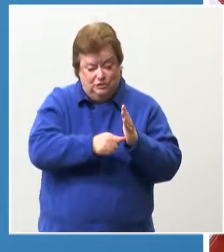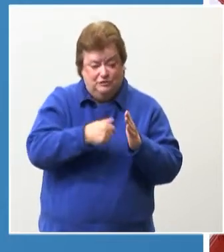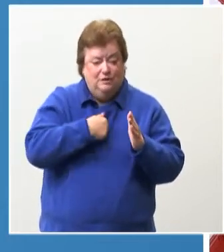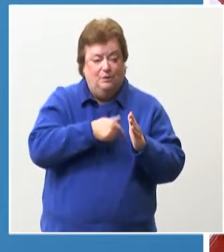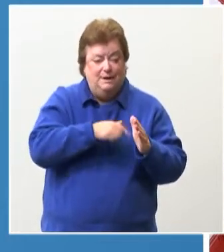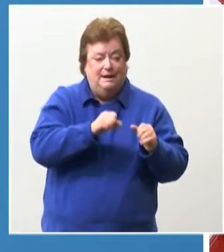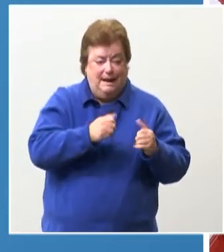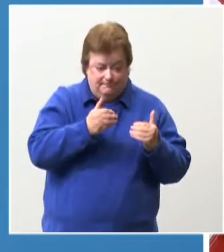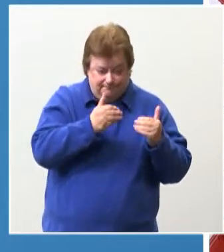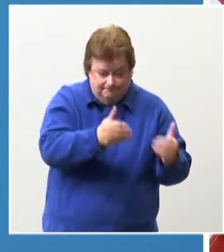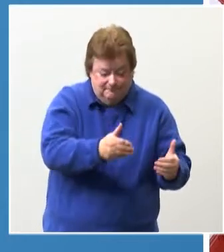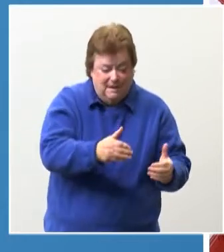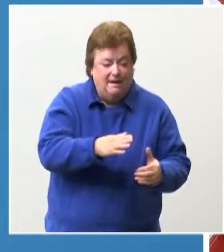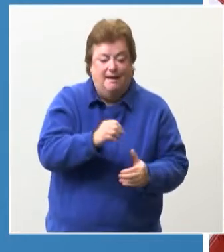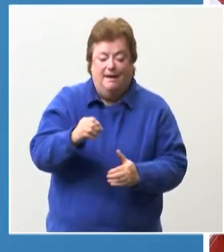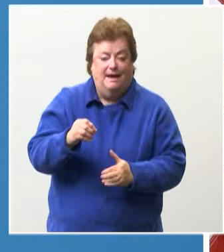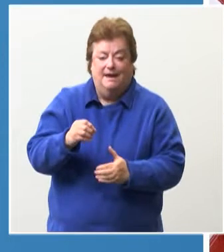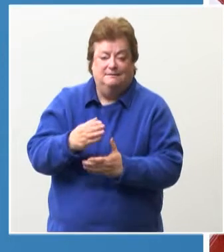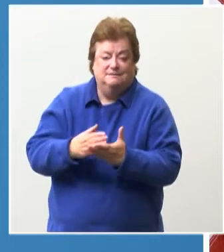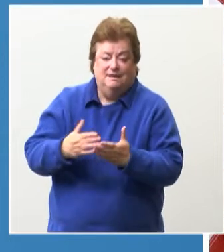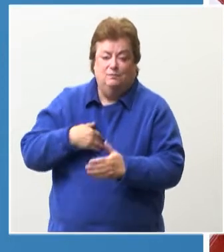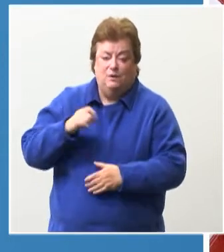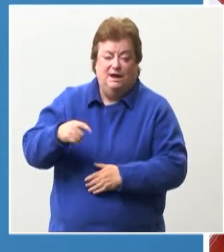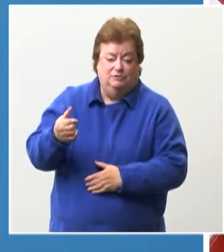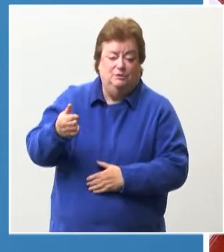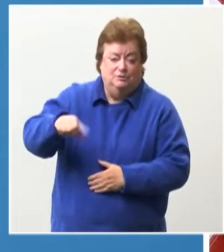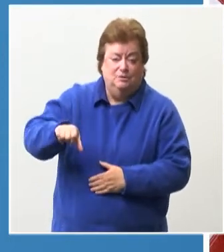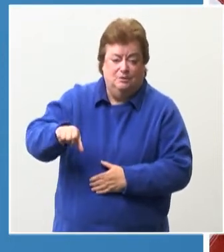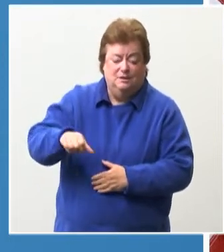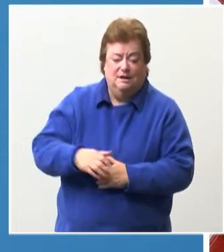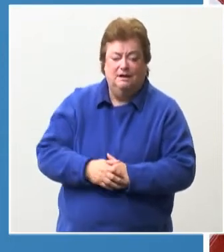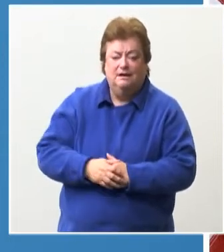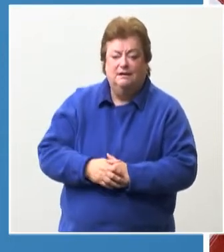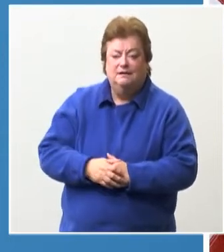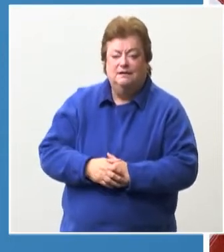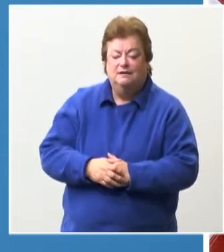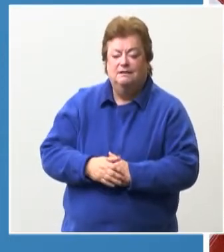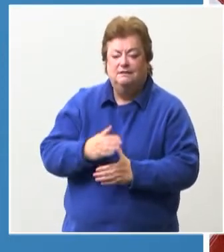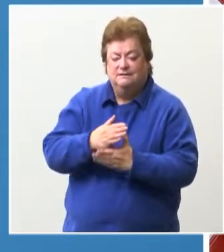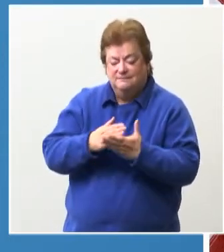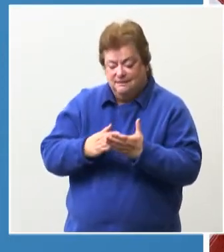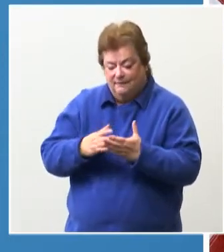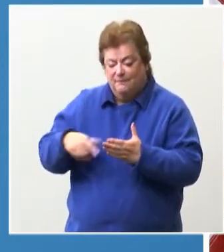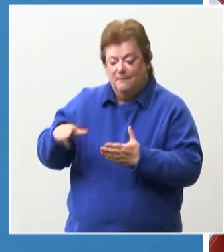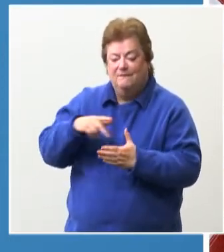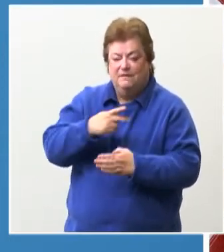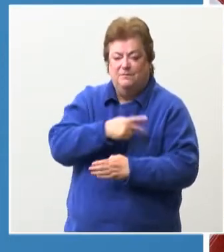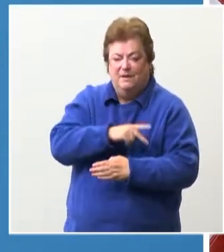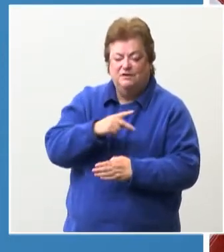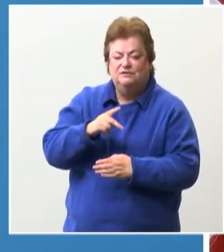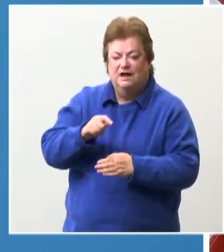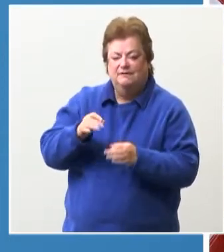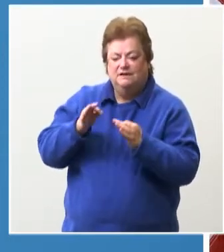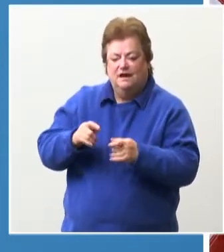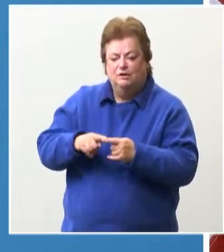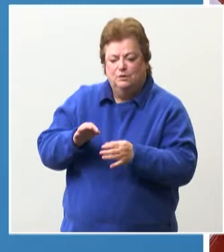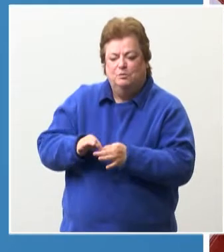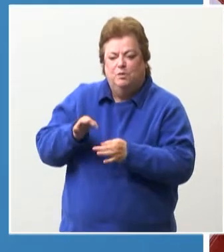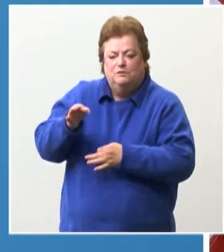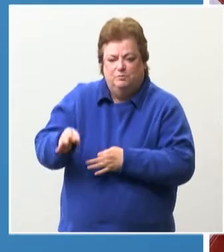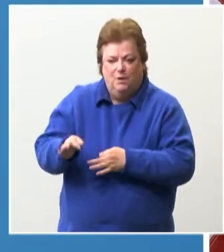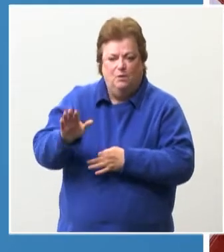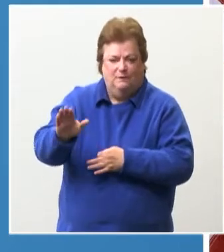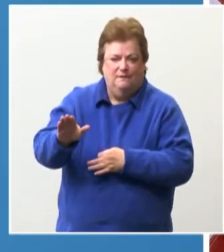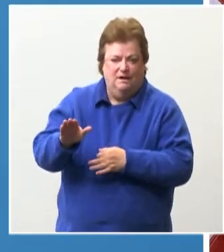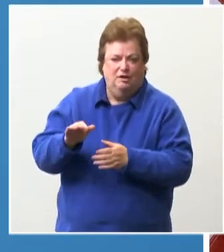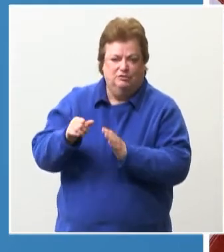cannot. During the pandemic, many patients, of course, have understandably postponed their elective surgeries, and in many cases,